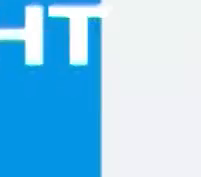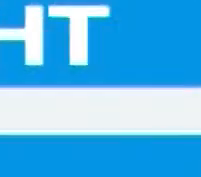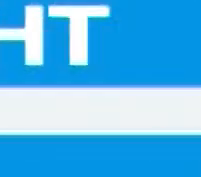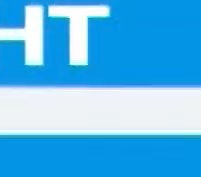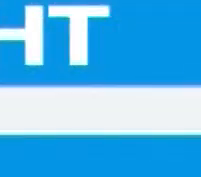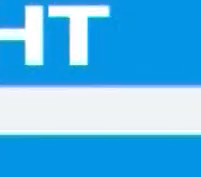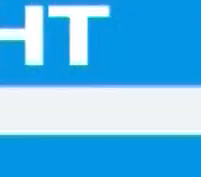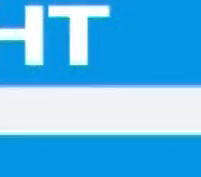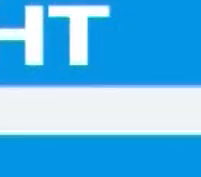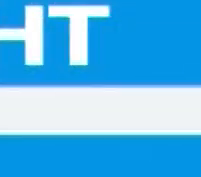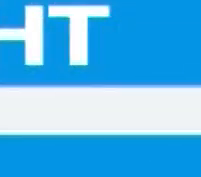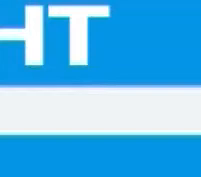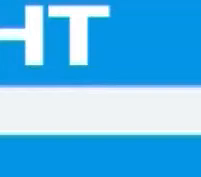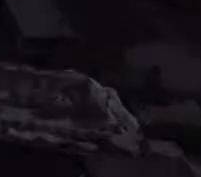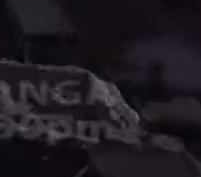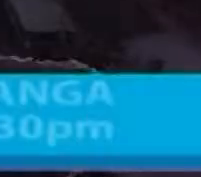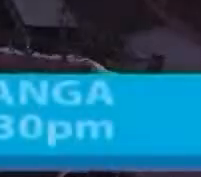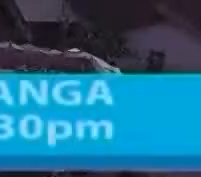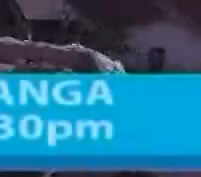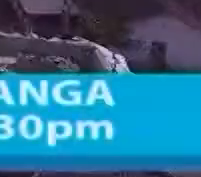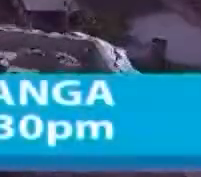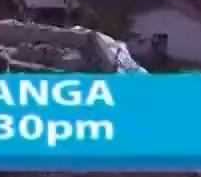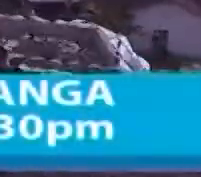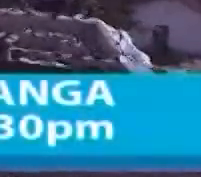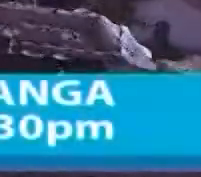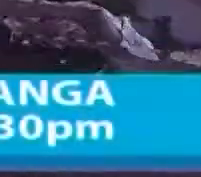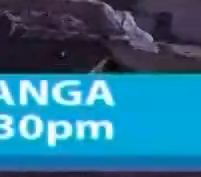Tonight on KBC Channel 1.